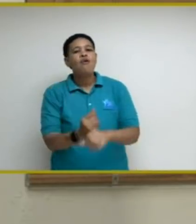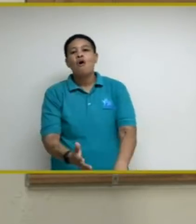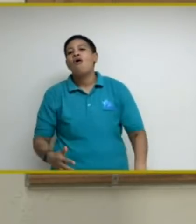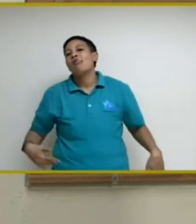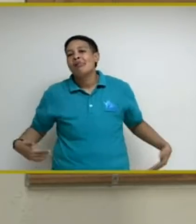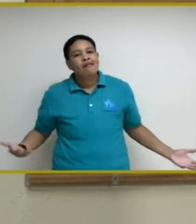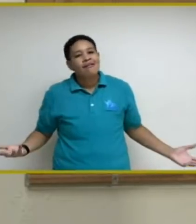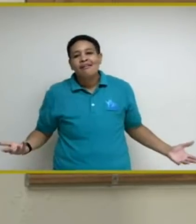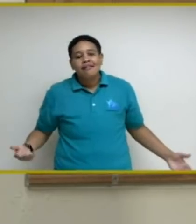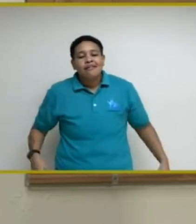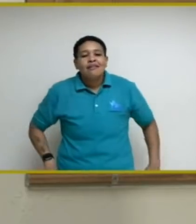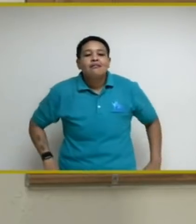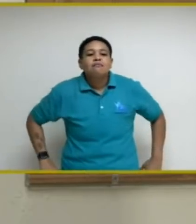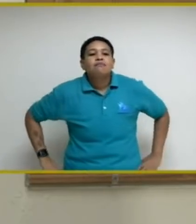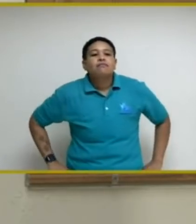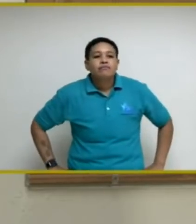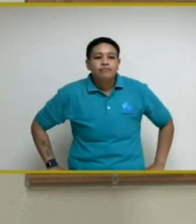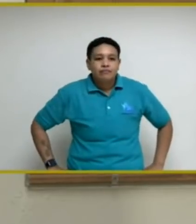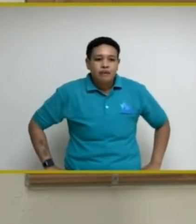cause.